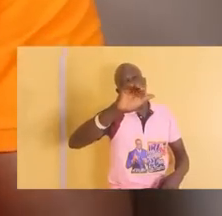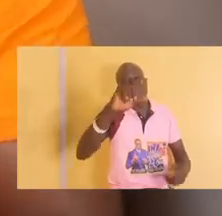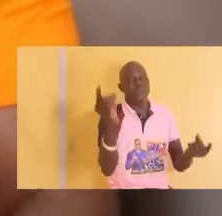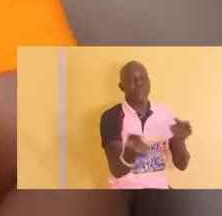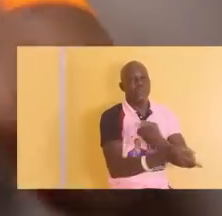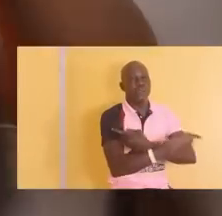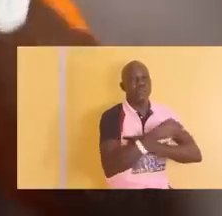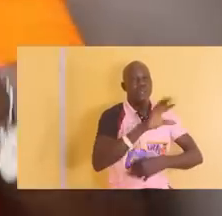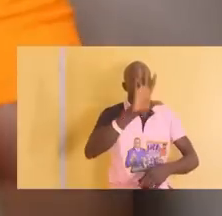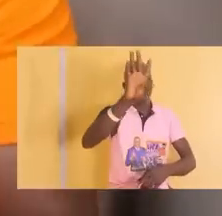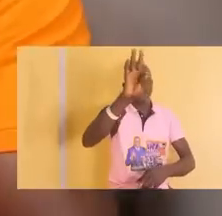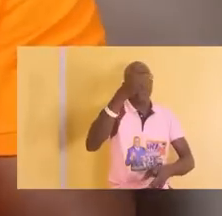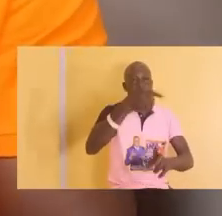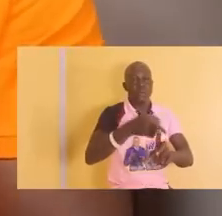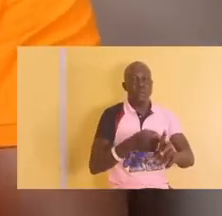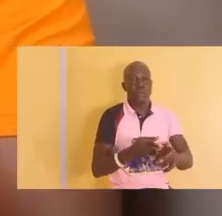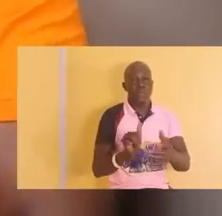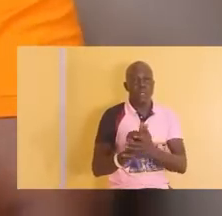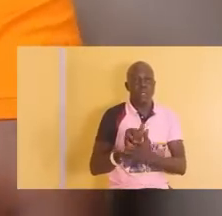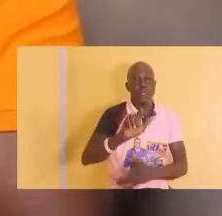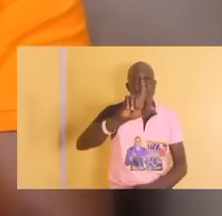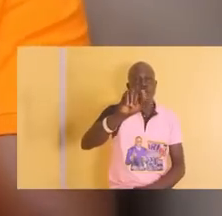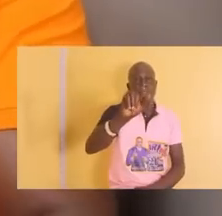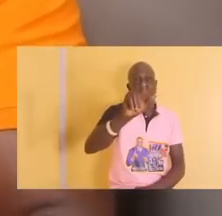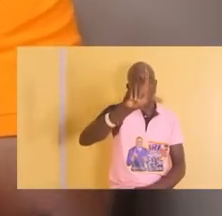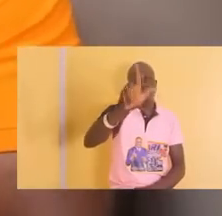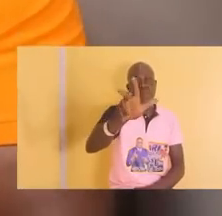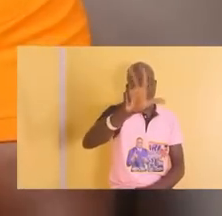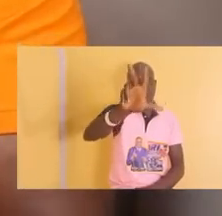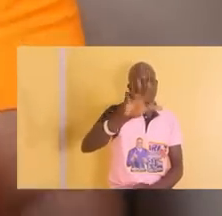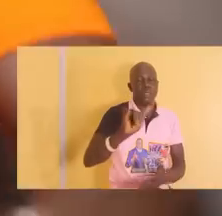day of the 9th month, year